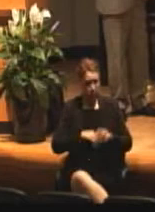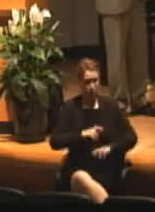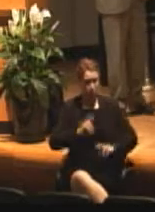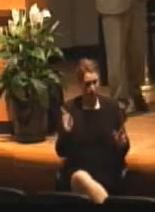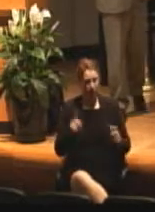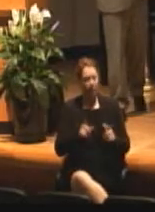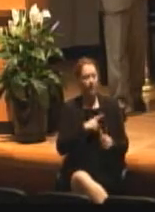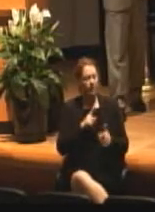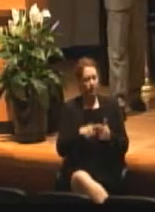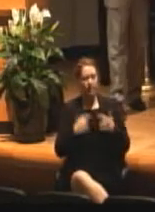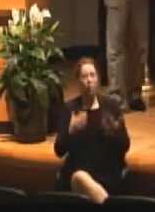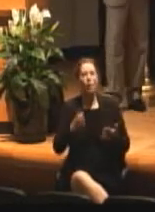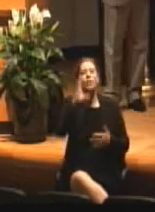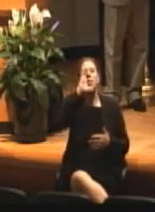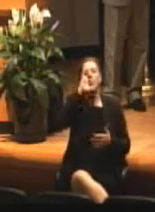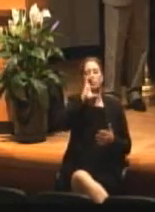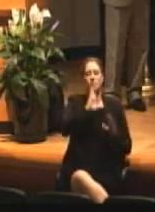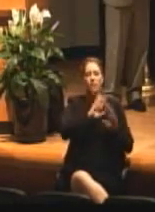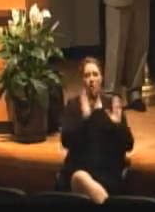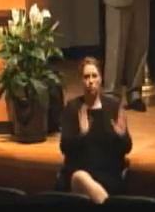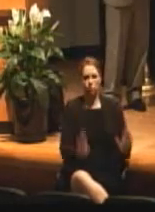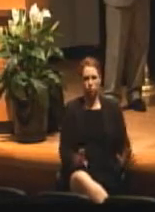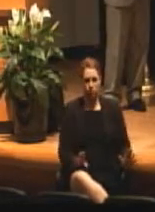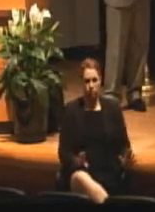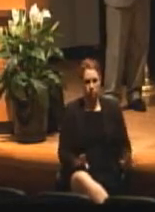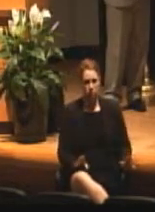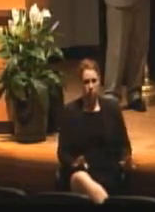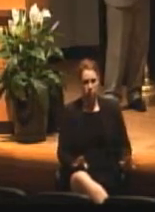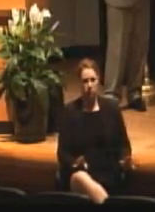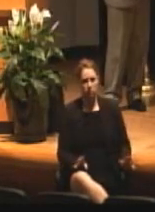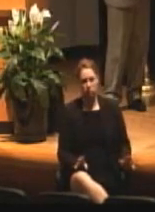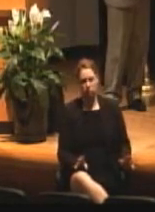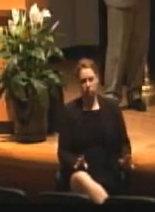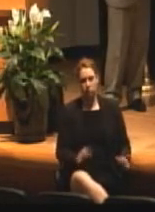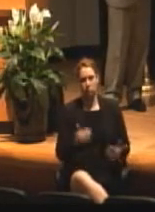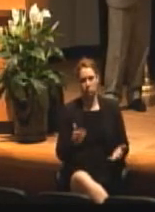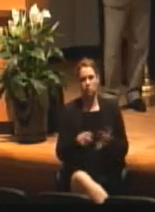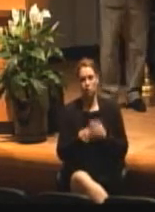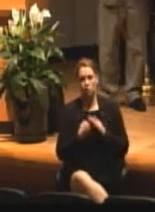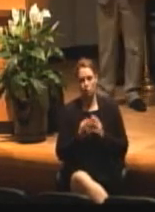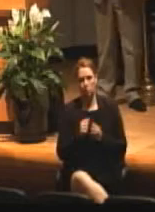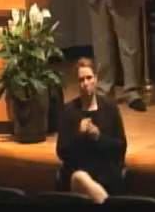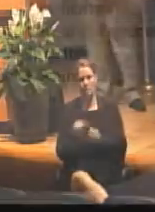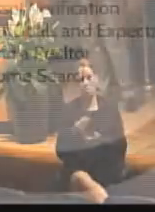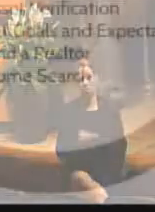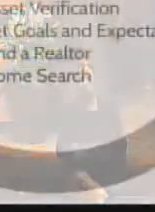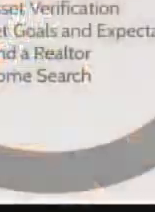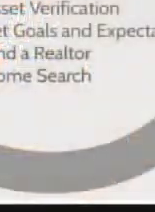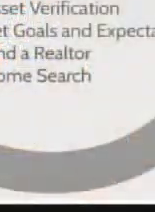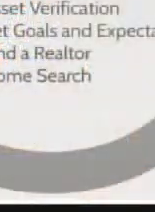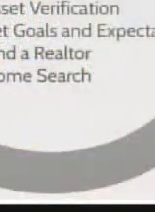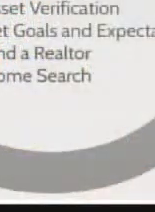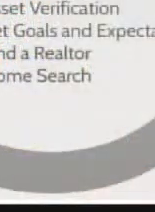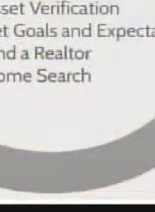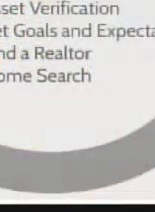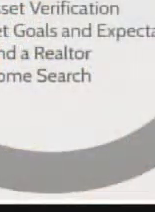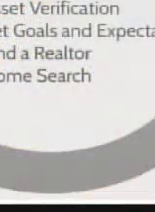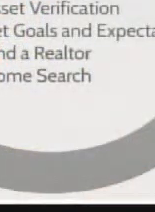find the house you wanna look for. To kind of get started on things. So for our pre-approval, we'll kind of just start with